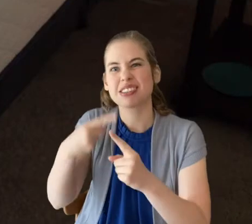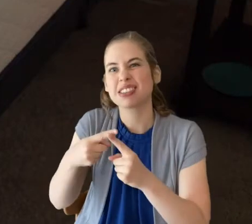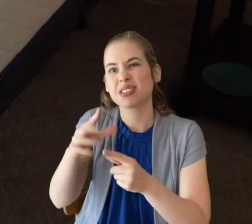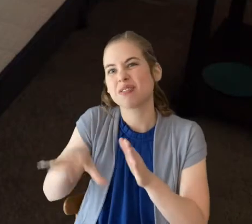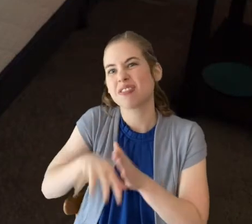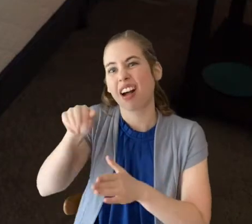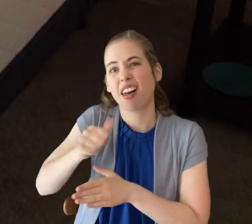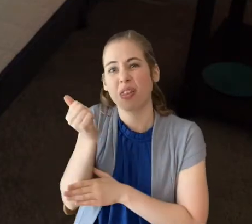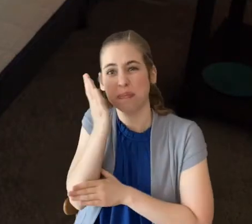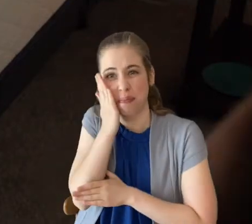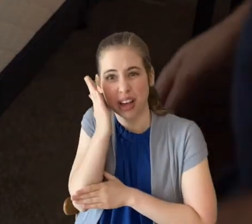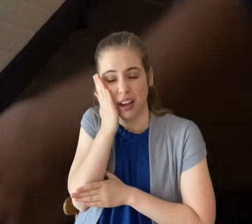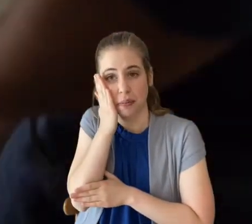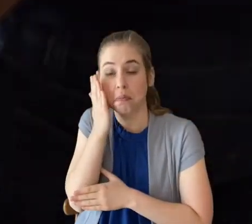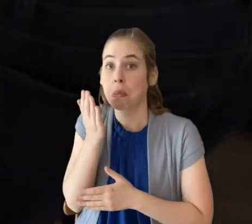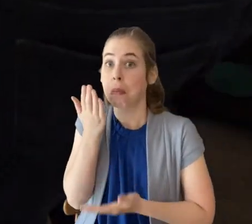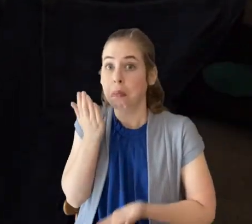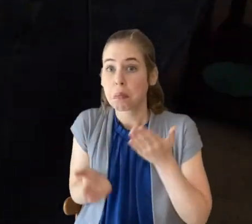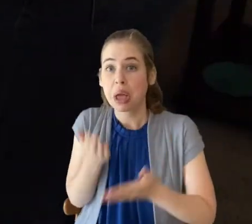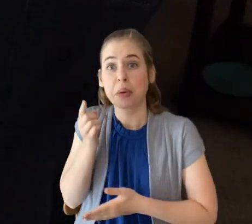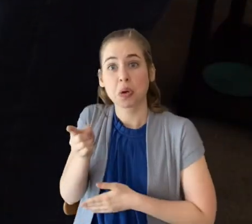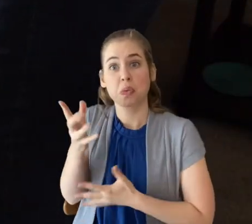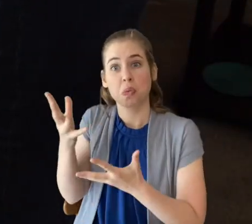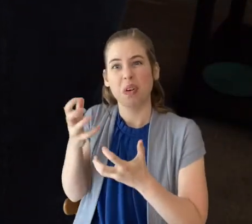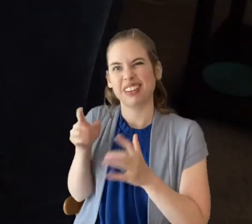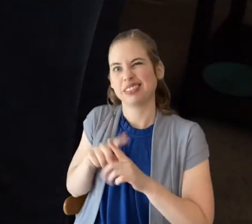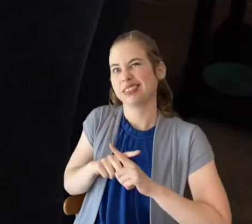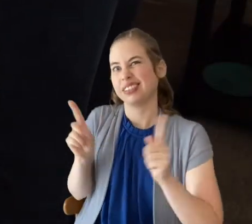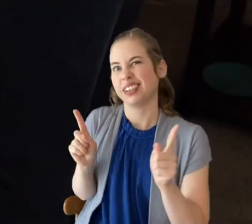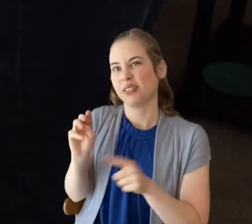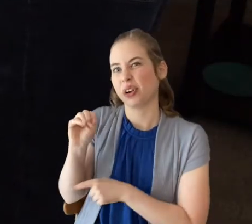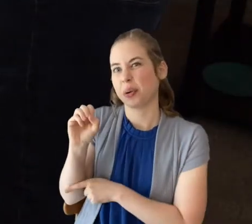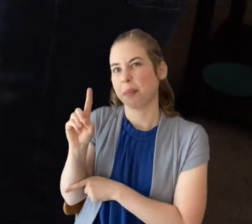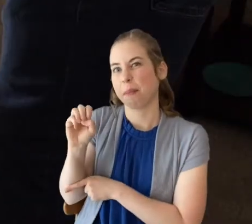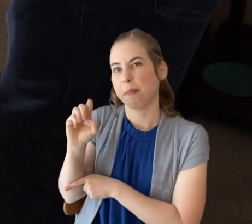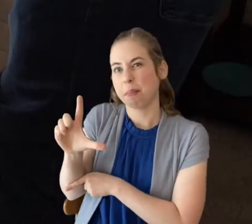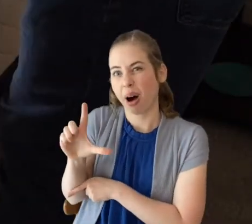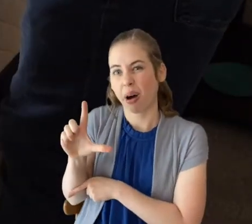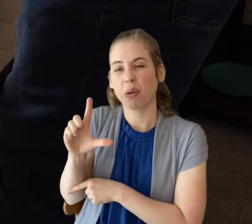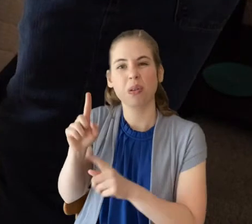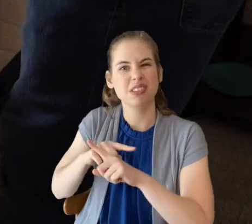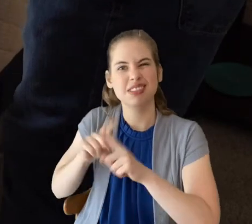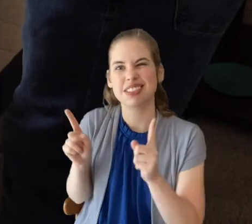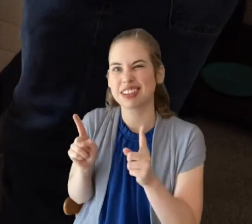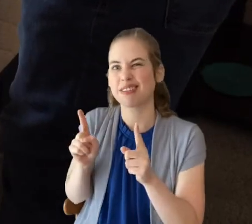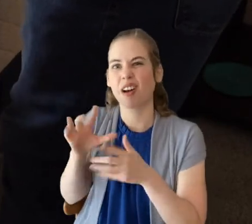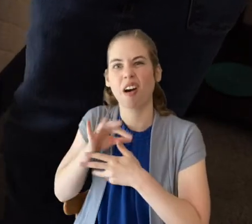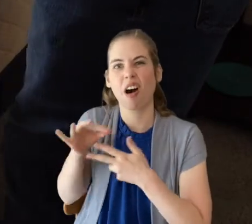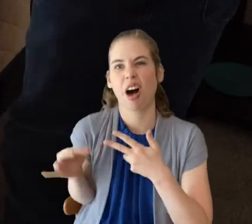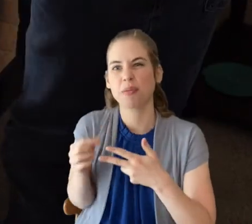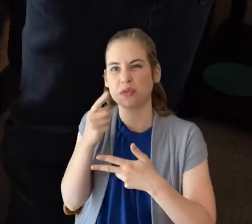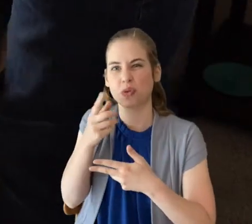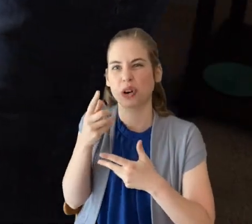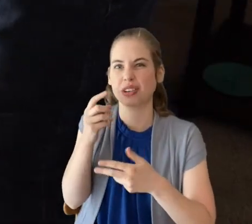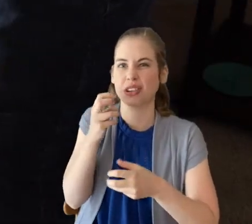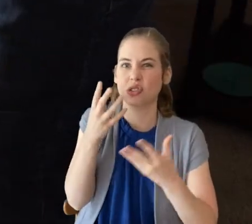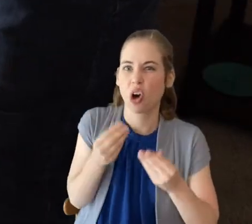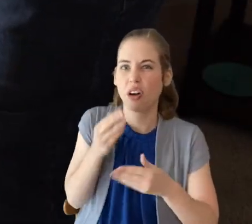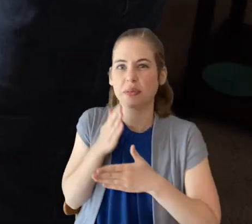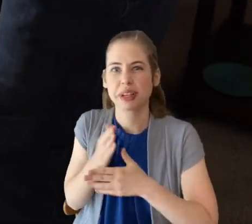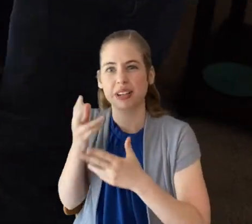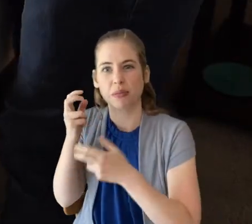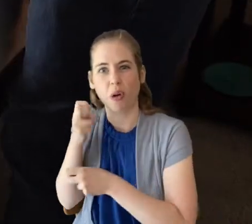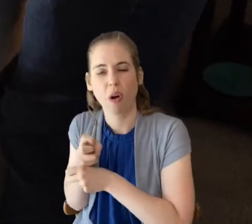If you opt to exchange the mattress for another model, or maybe you're not liking the firmness, there is a $49 recycling